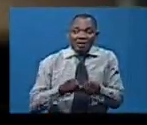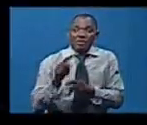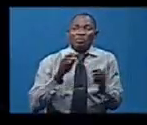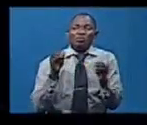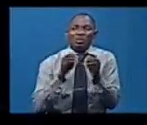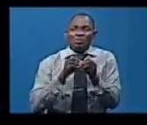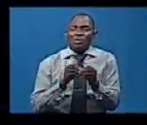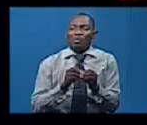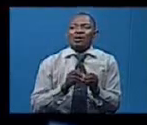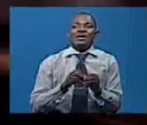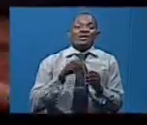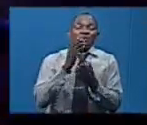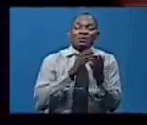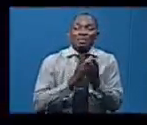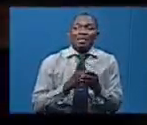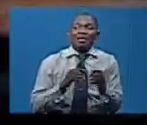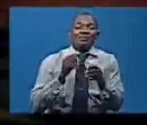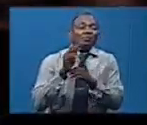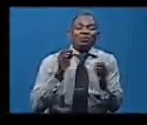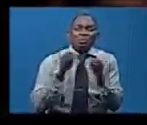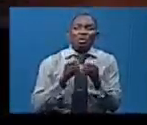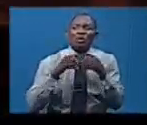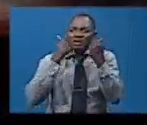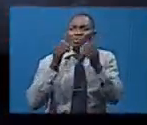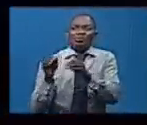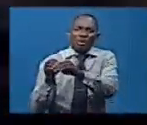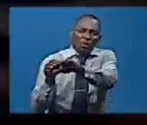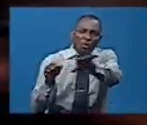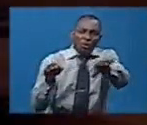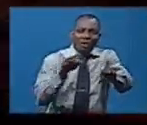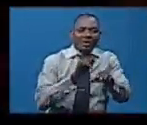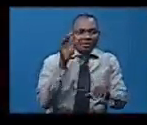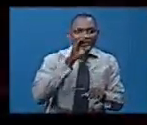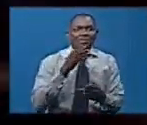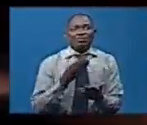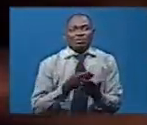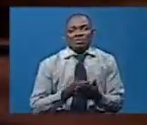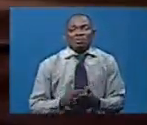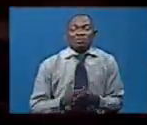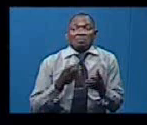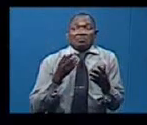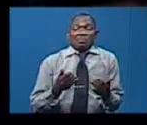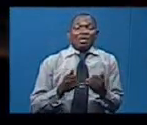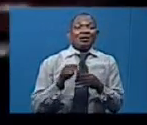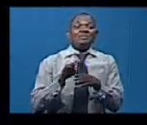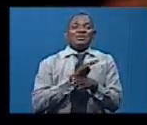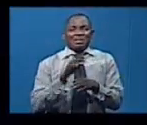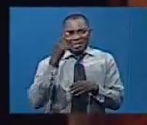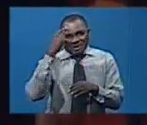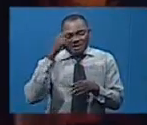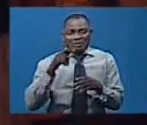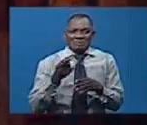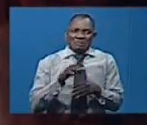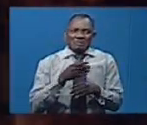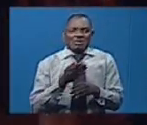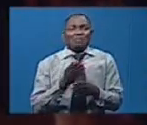most notorious red light districts where prostitutes competed fiercely for clients. Now, business seems to be